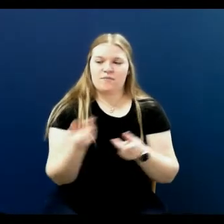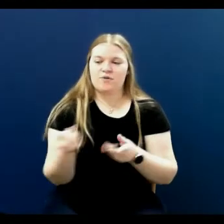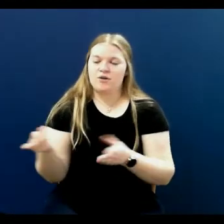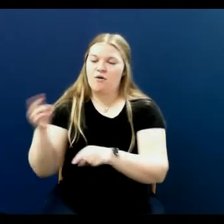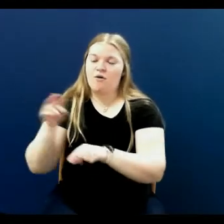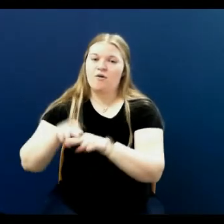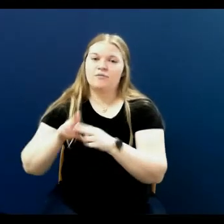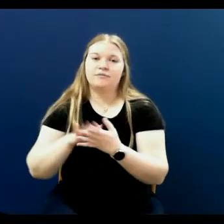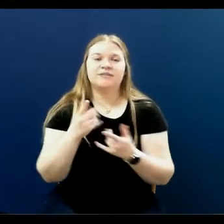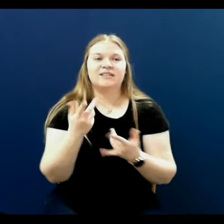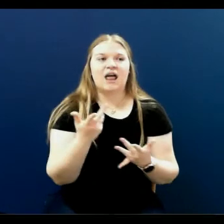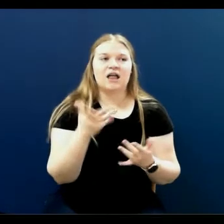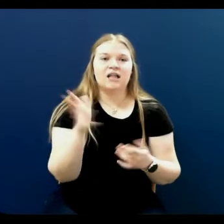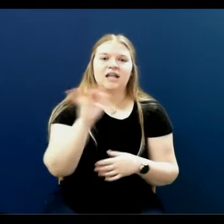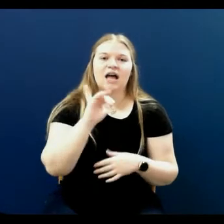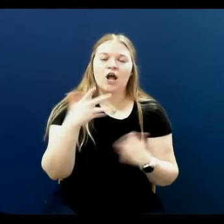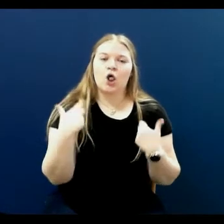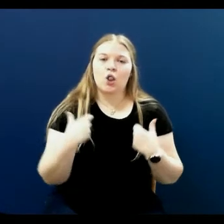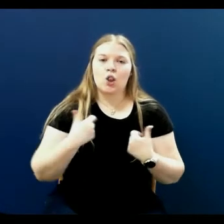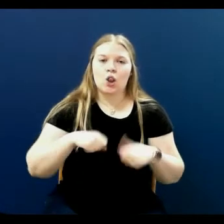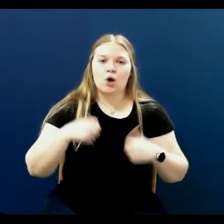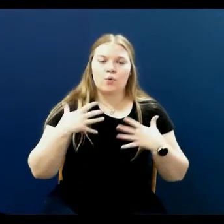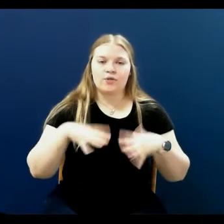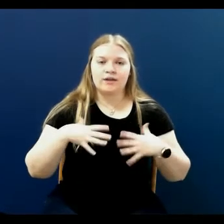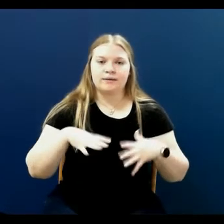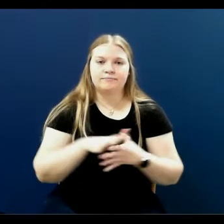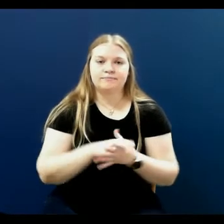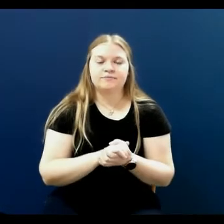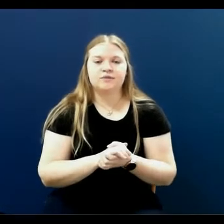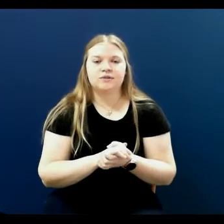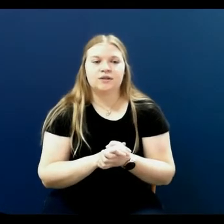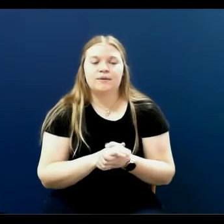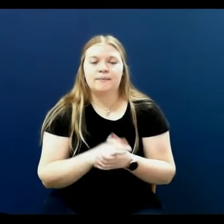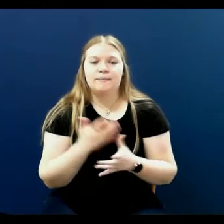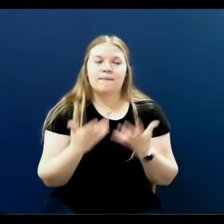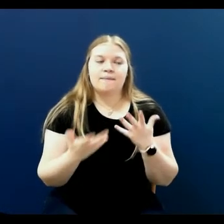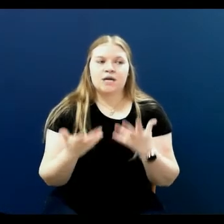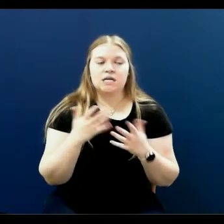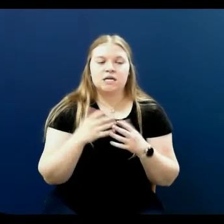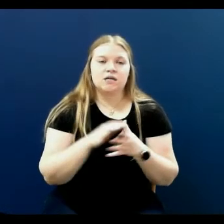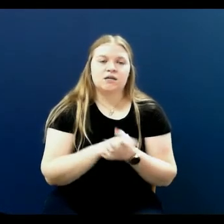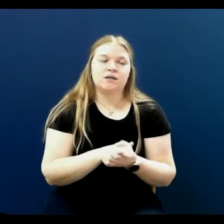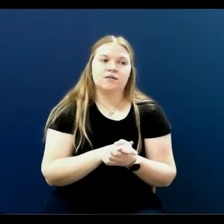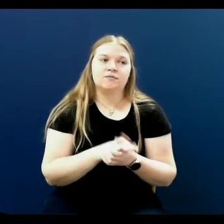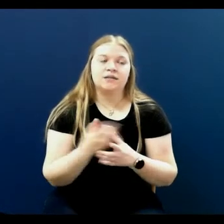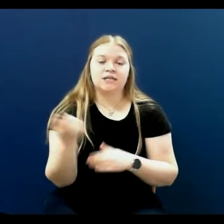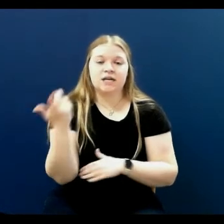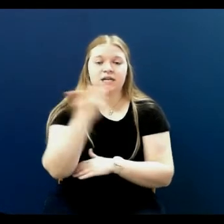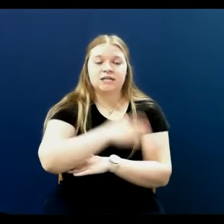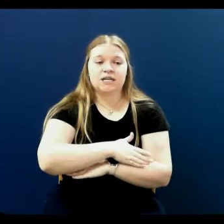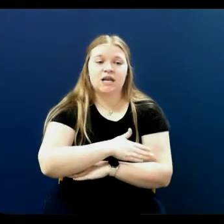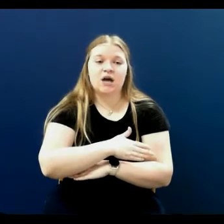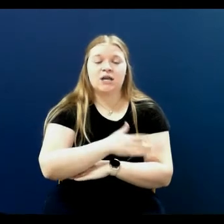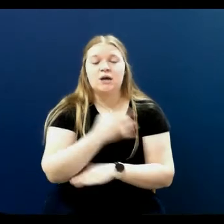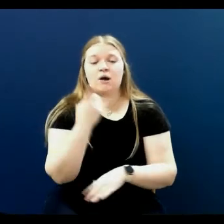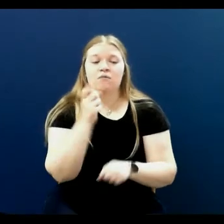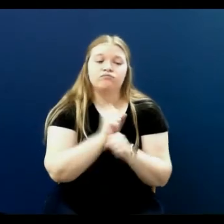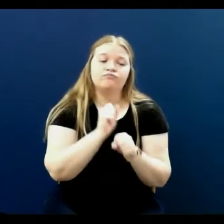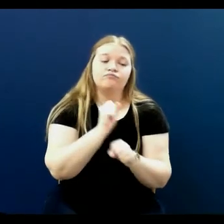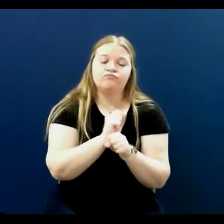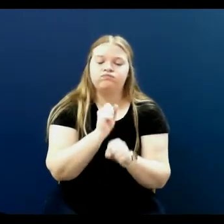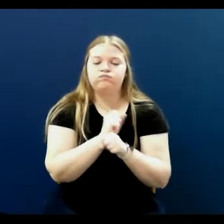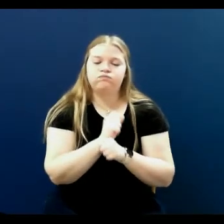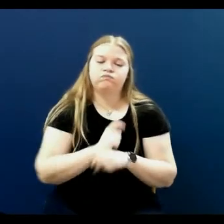or putting off clothing. It's the idea that you would maybe you spent the day out working in the yard and you're